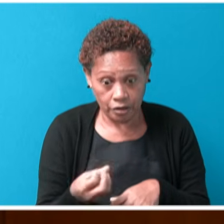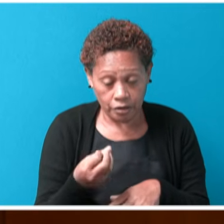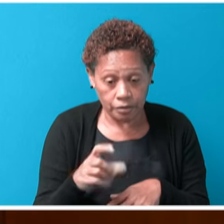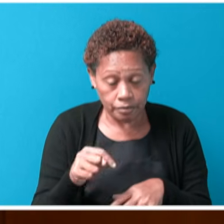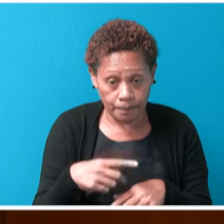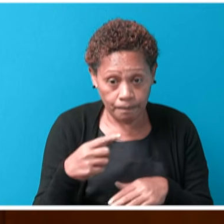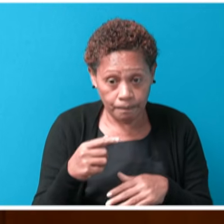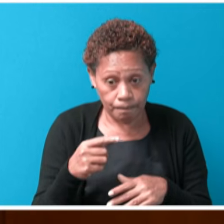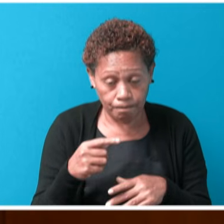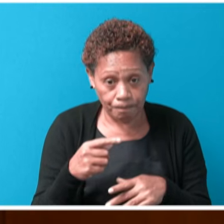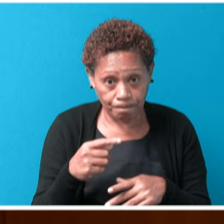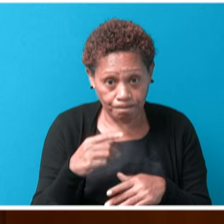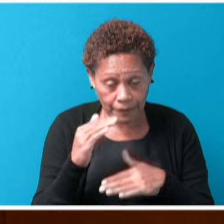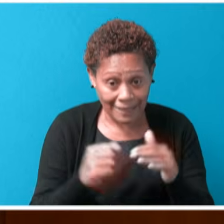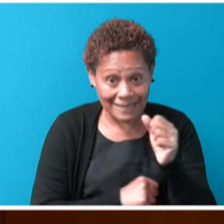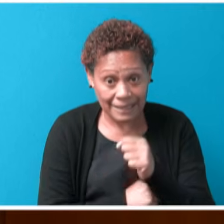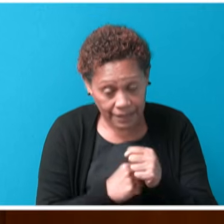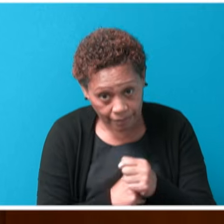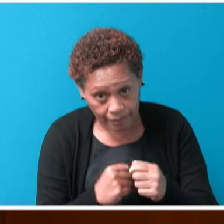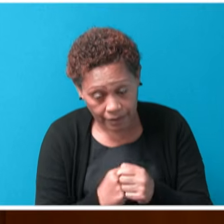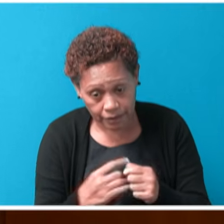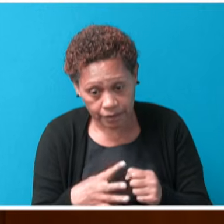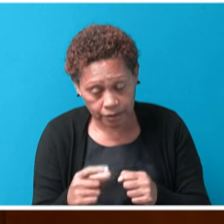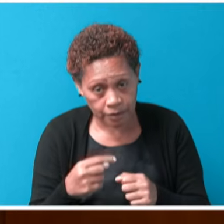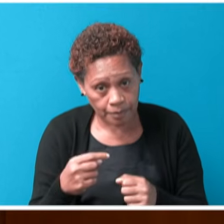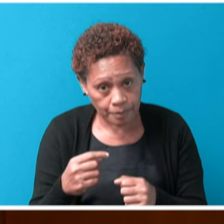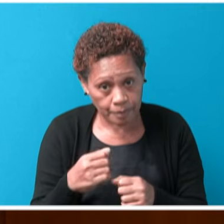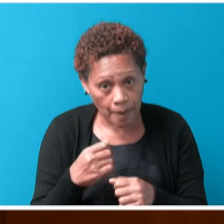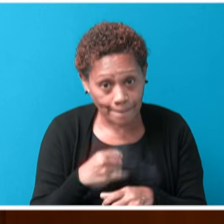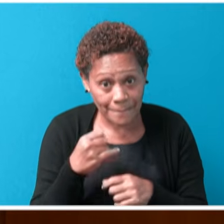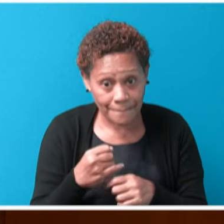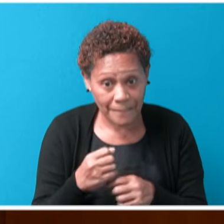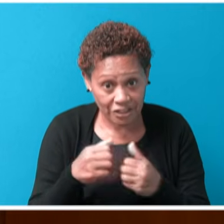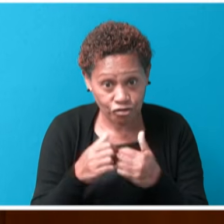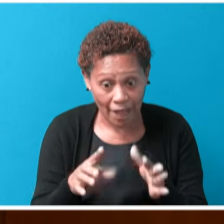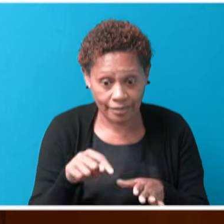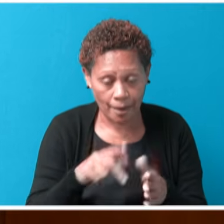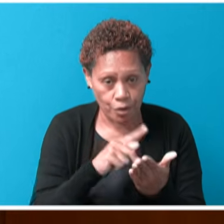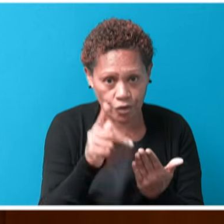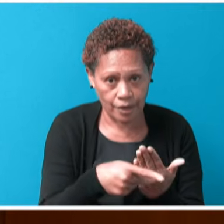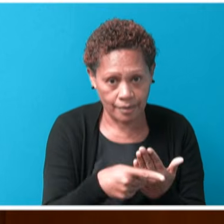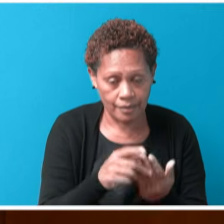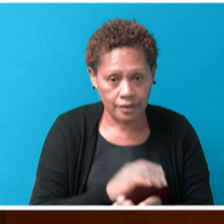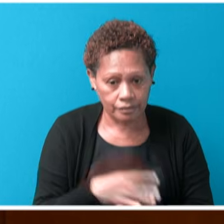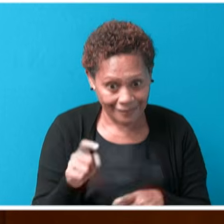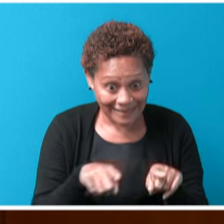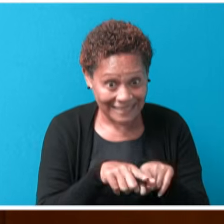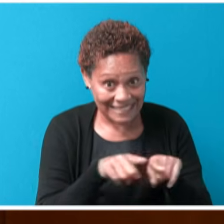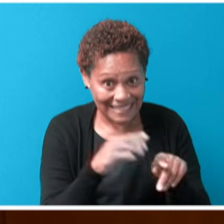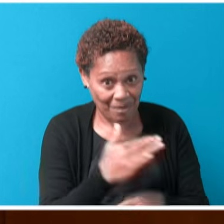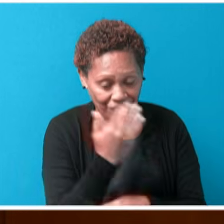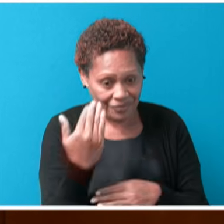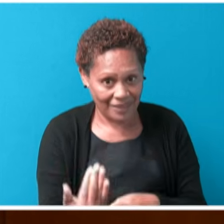a clear framework for cooperation in implementing the program. In the same vein, in line with